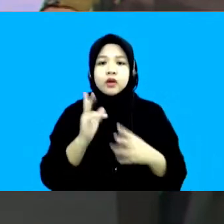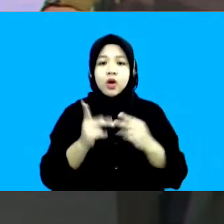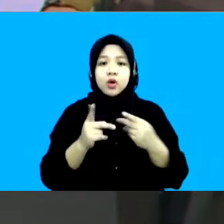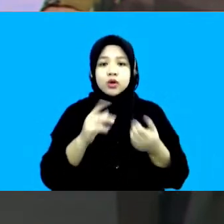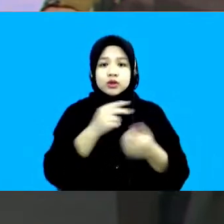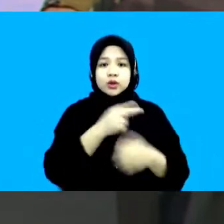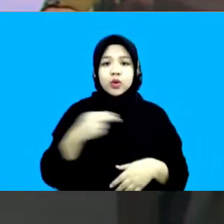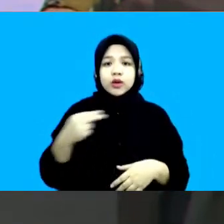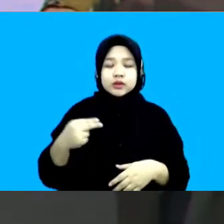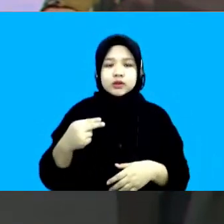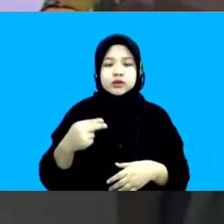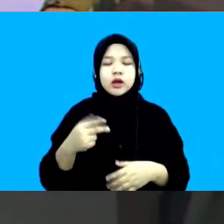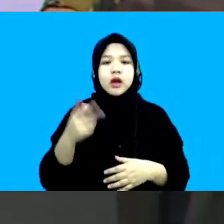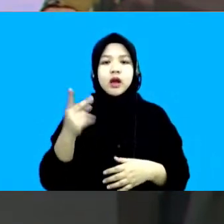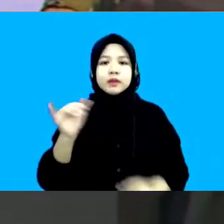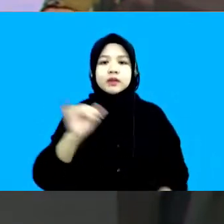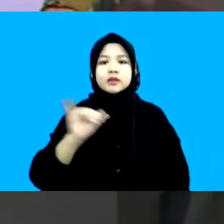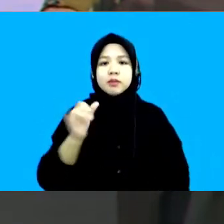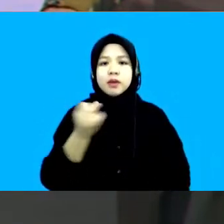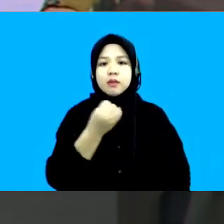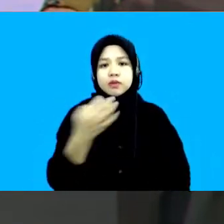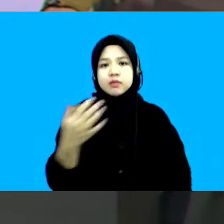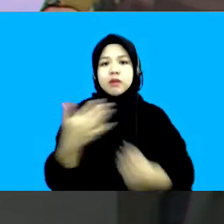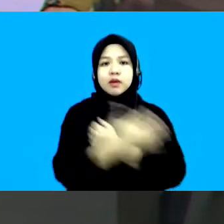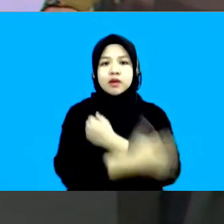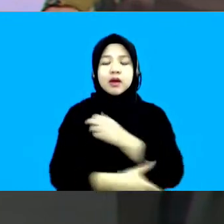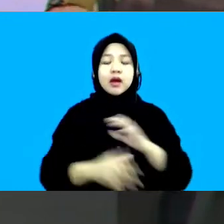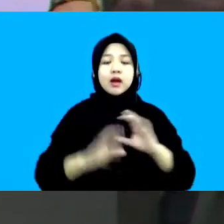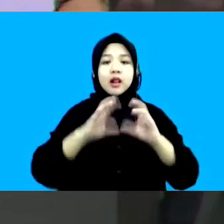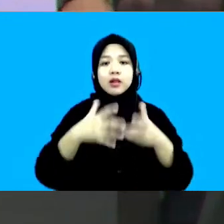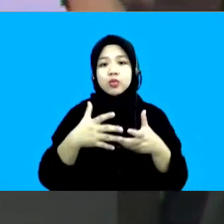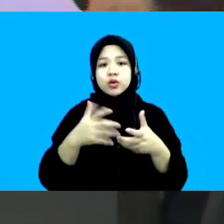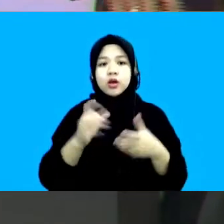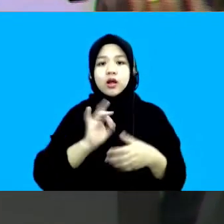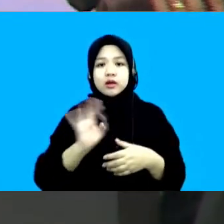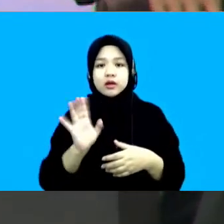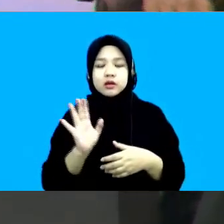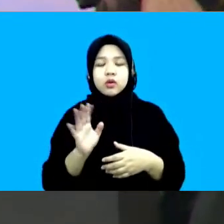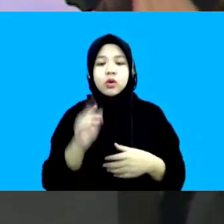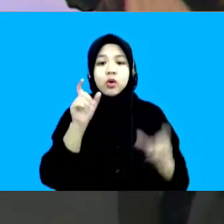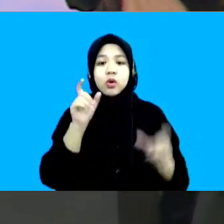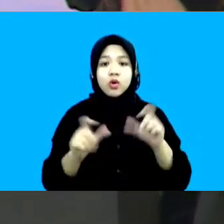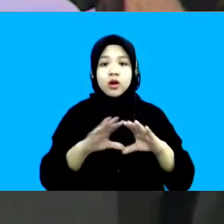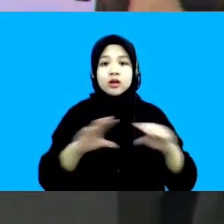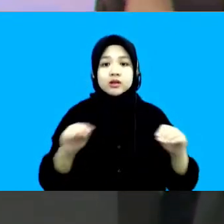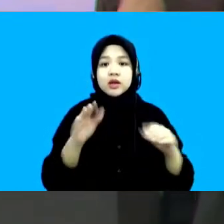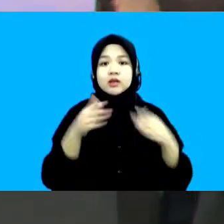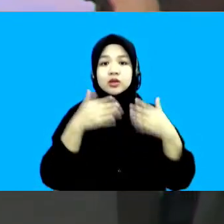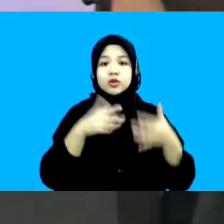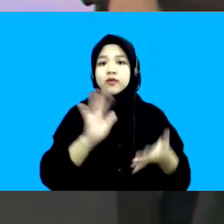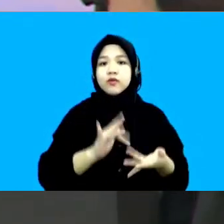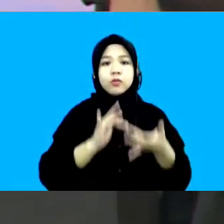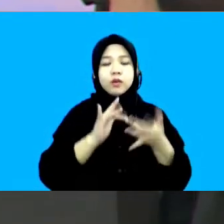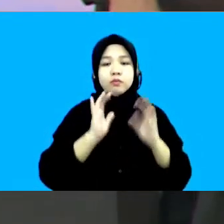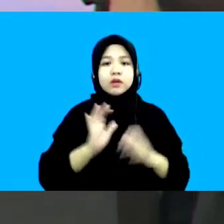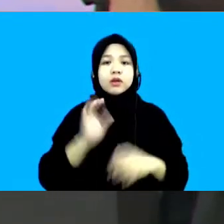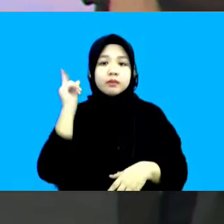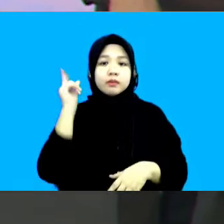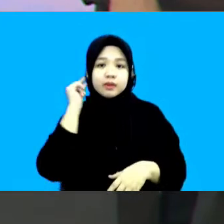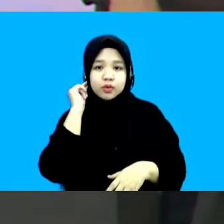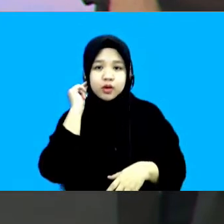congratulate Professor Foster for your excellent presentation. I really enjoy your presentation. It reminds me with my good old days sitting